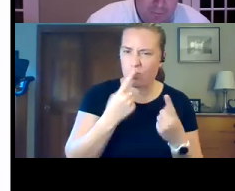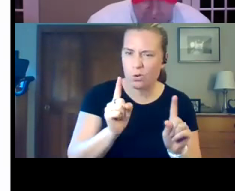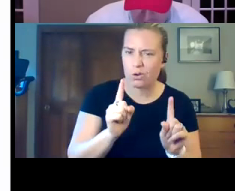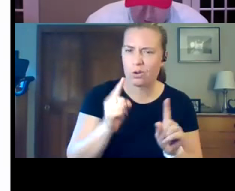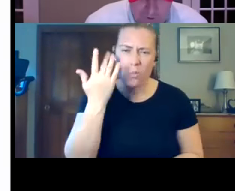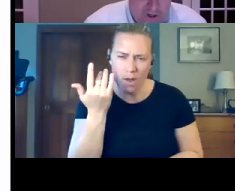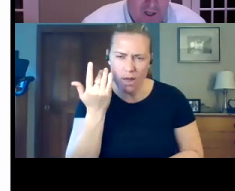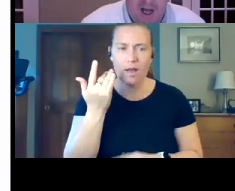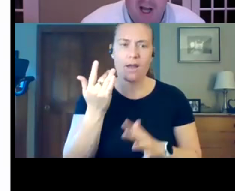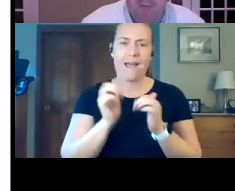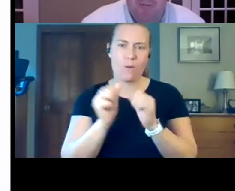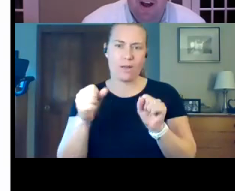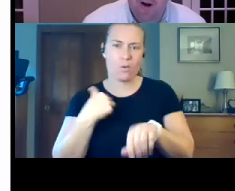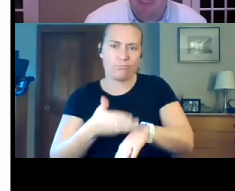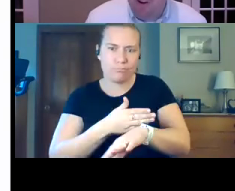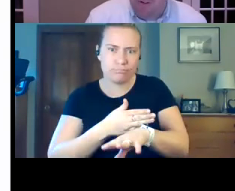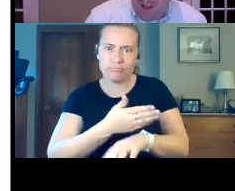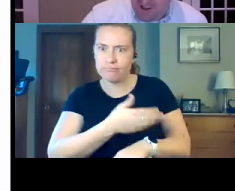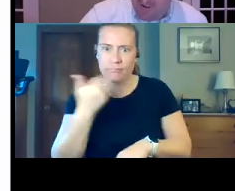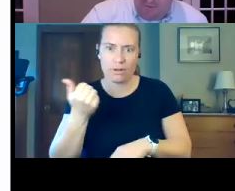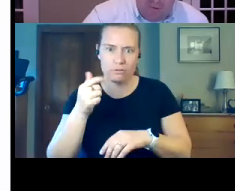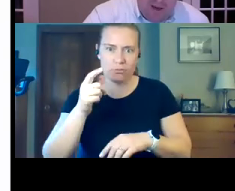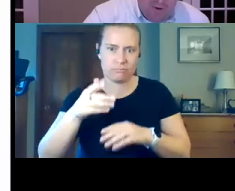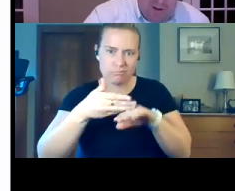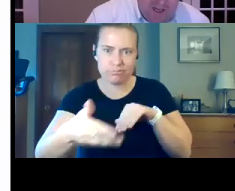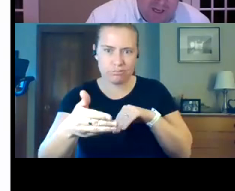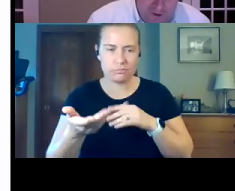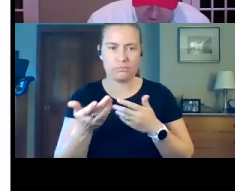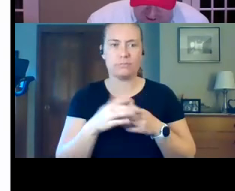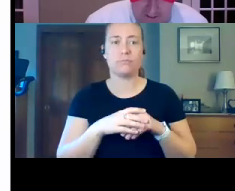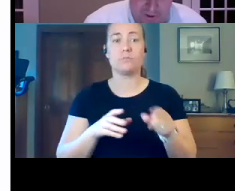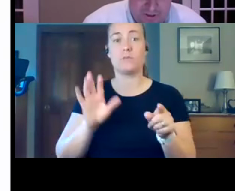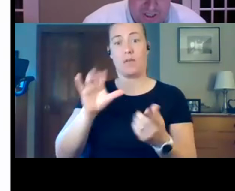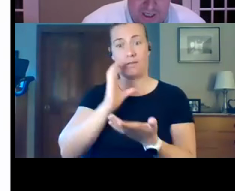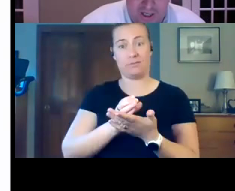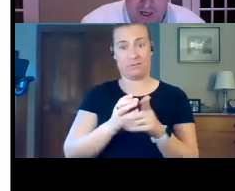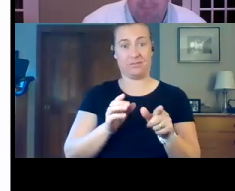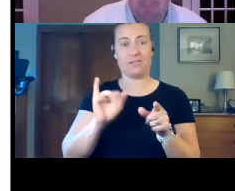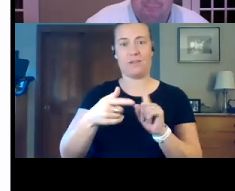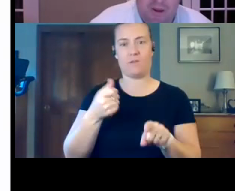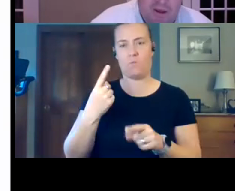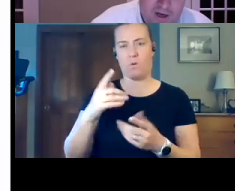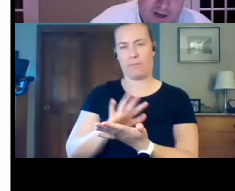it moving forward. The diagram that you see is from a paper led by Kara Lewis that we published in